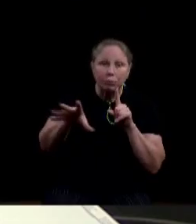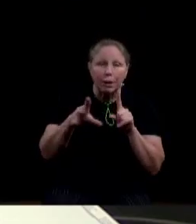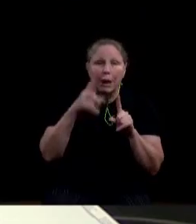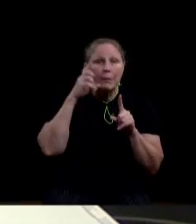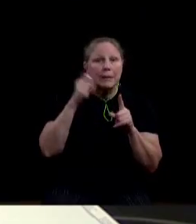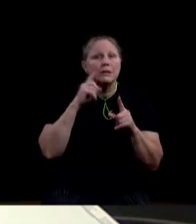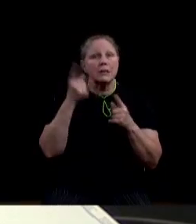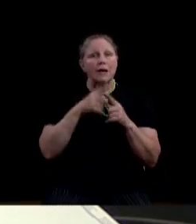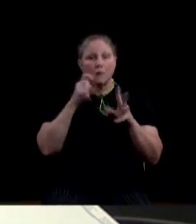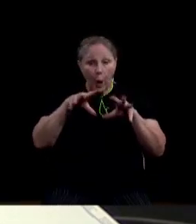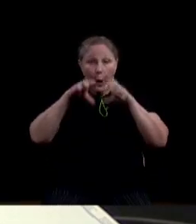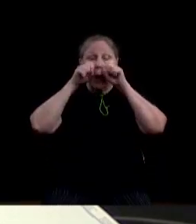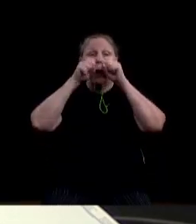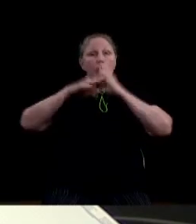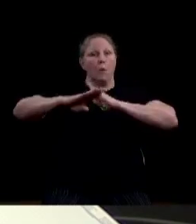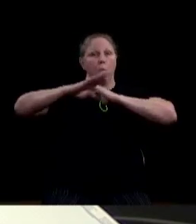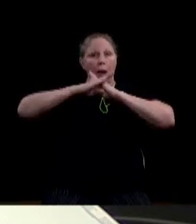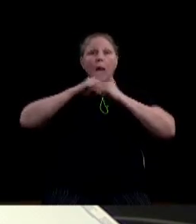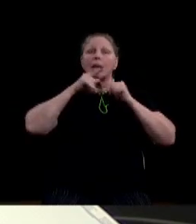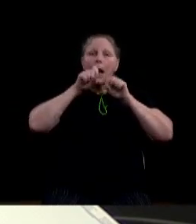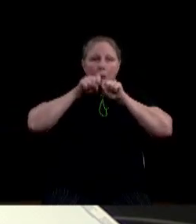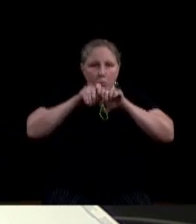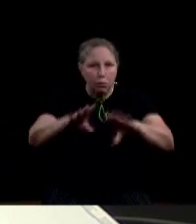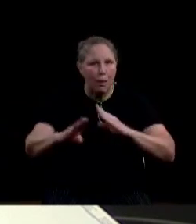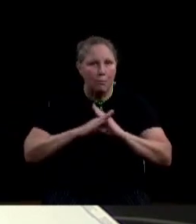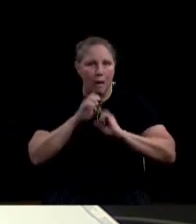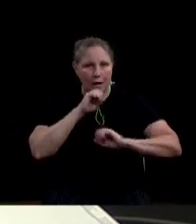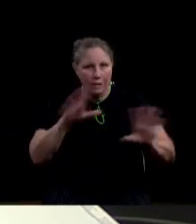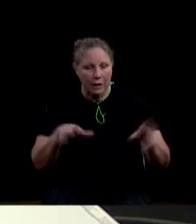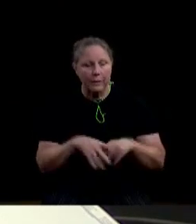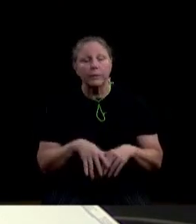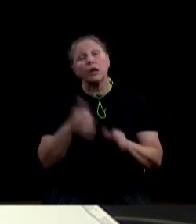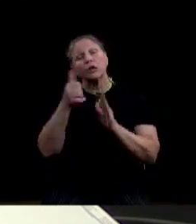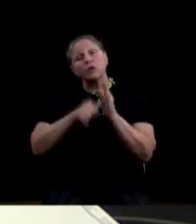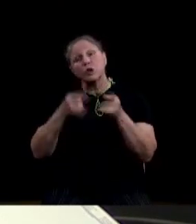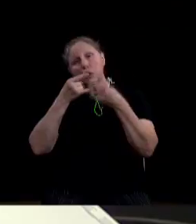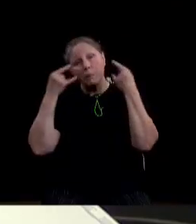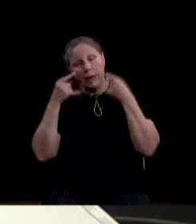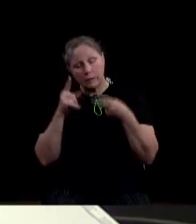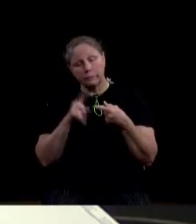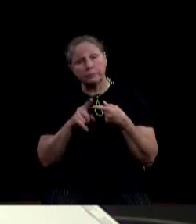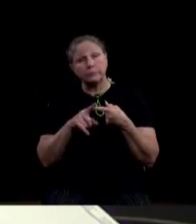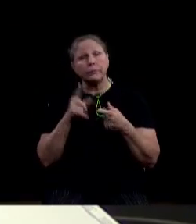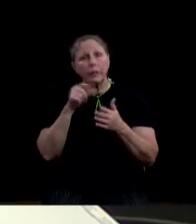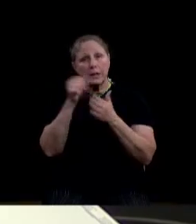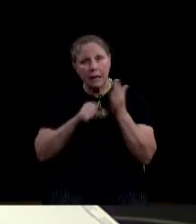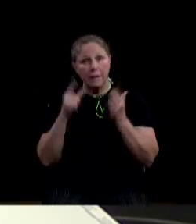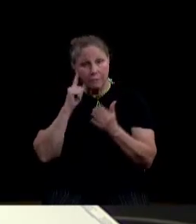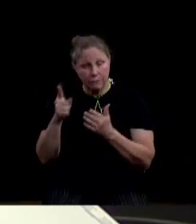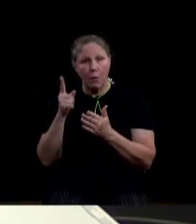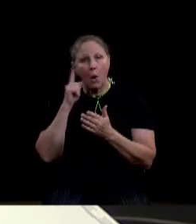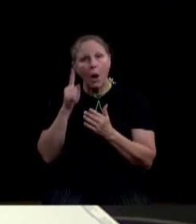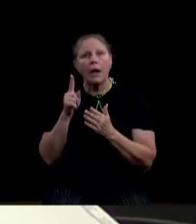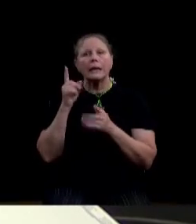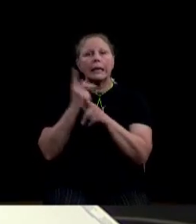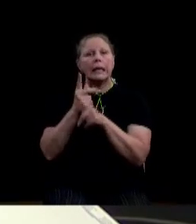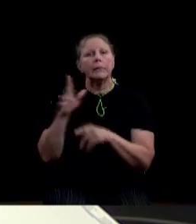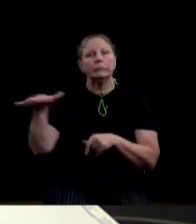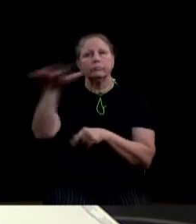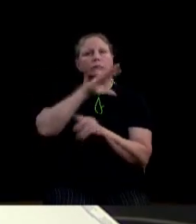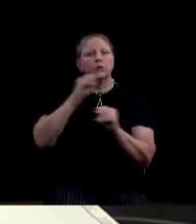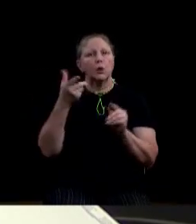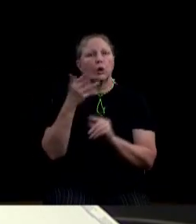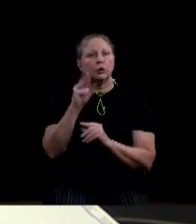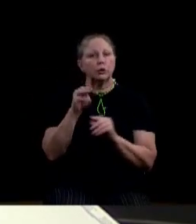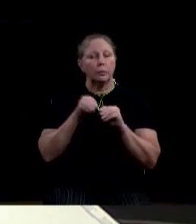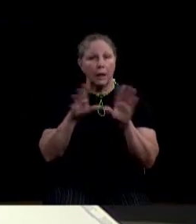environments. Surgical masks. These masks were designed and approved for sterile environments. The amount of particles and contaminants in the outside and